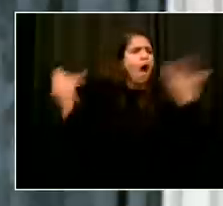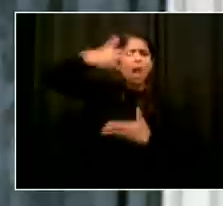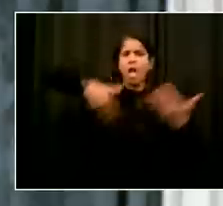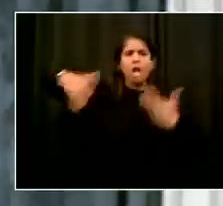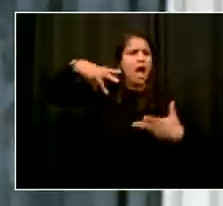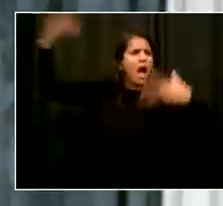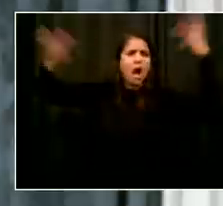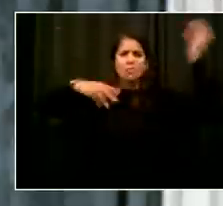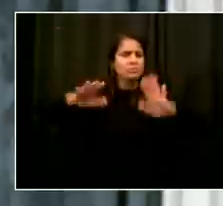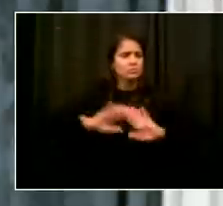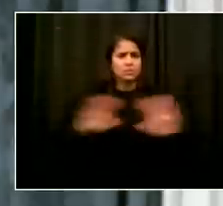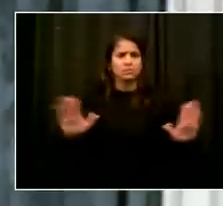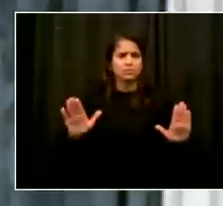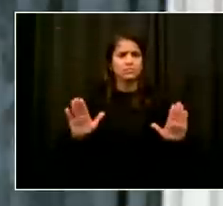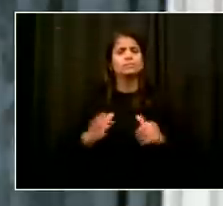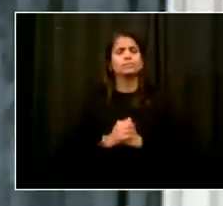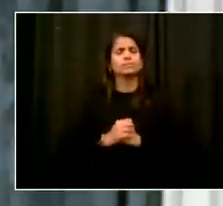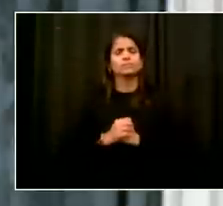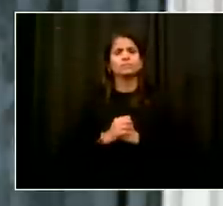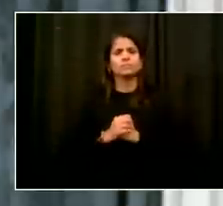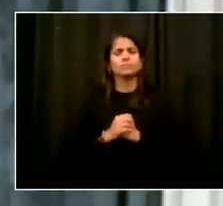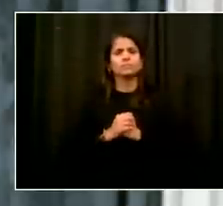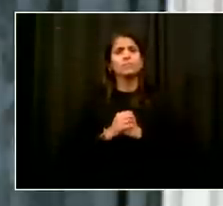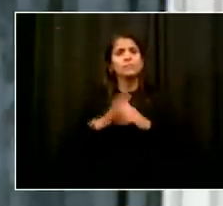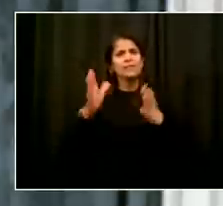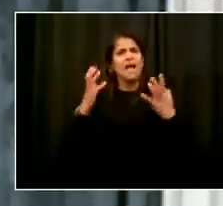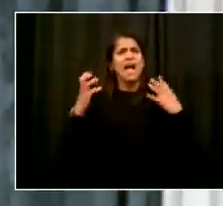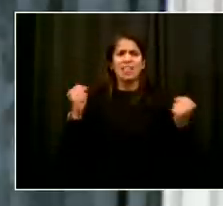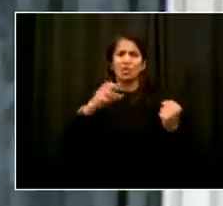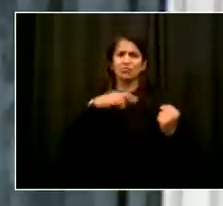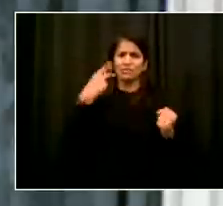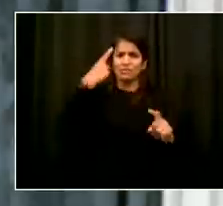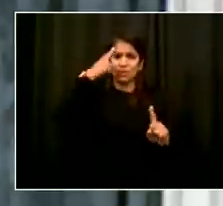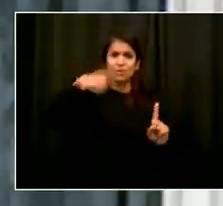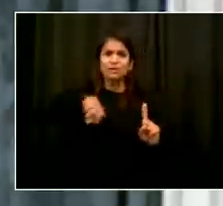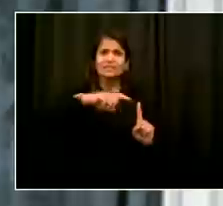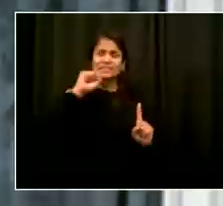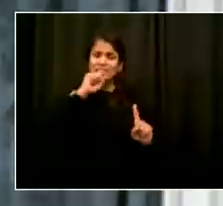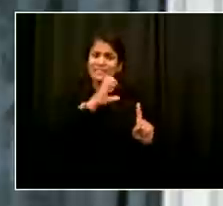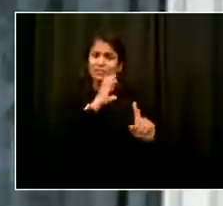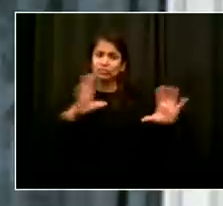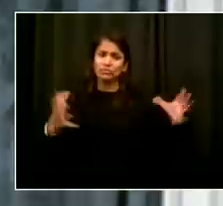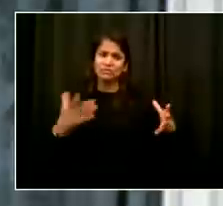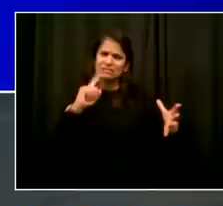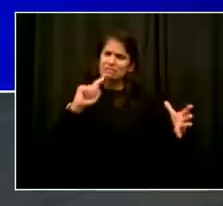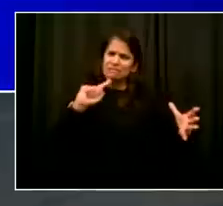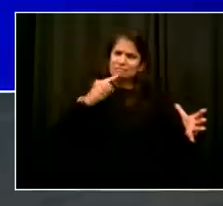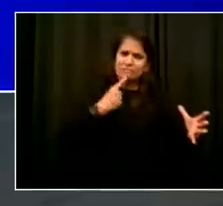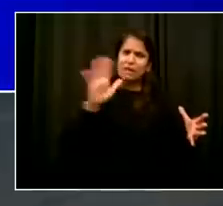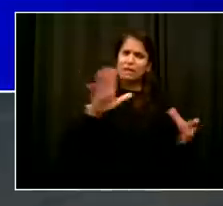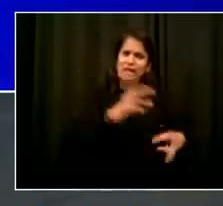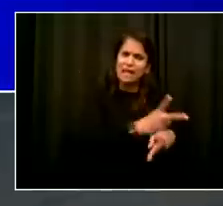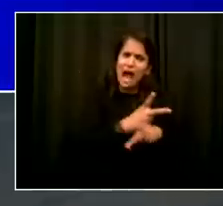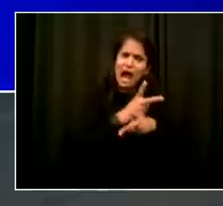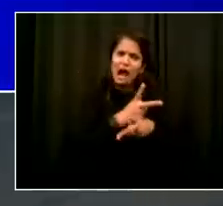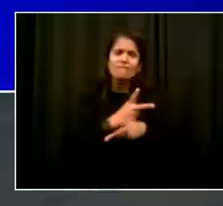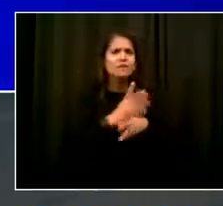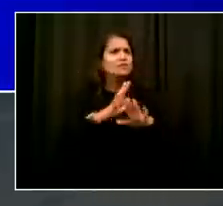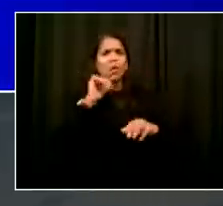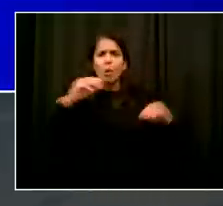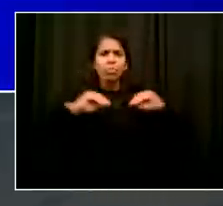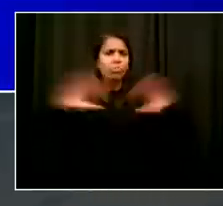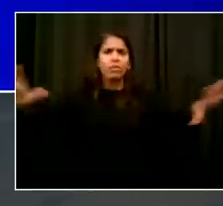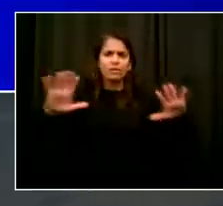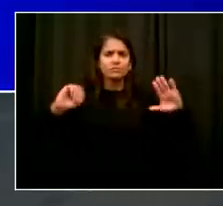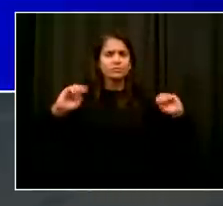distribute this notice. But there's one thing that I want to say to all New Yorkers. A risk factor does not alone